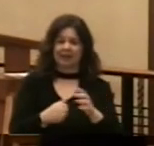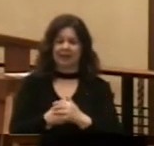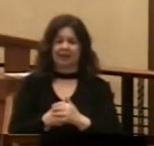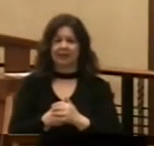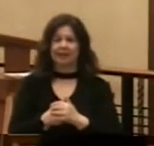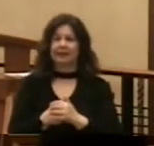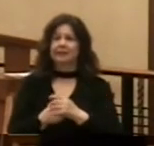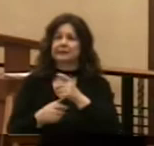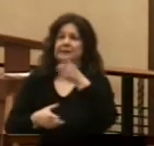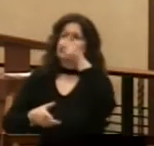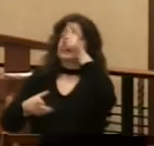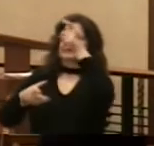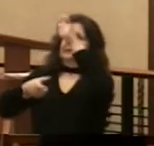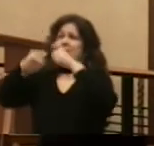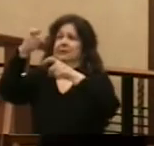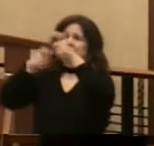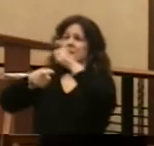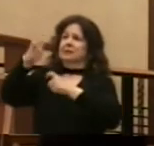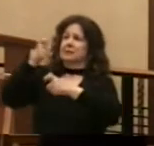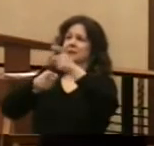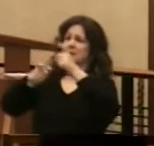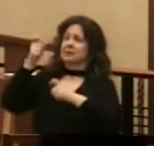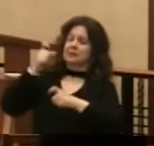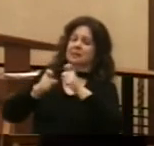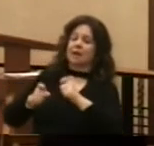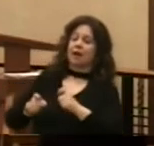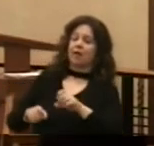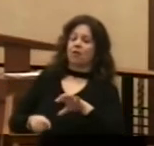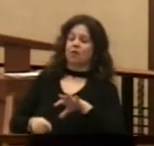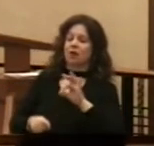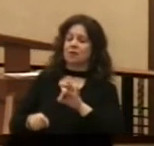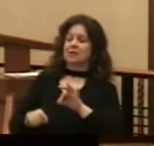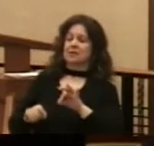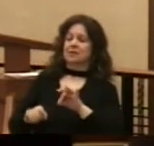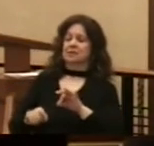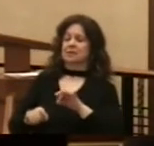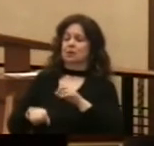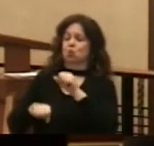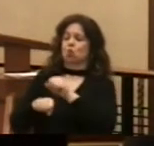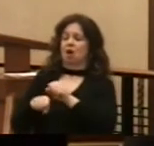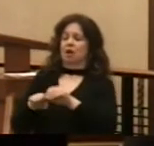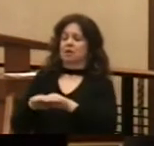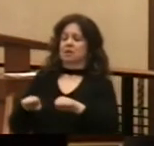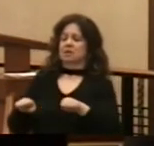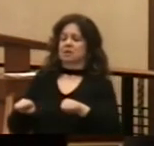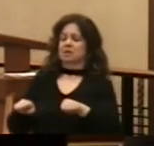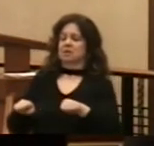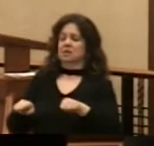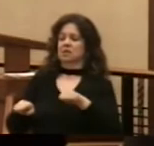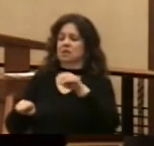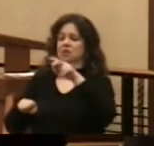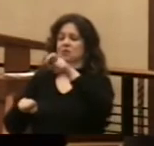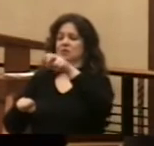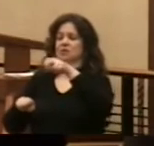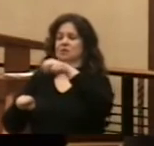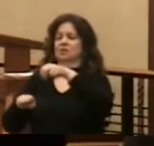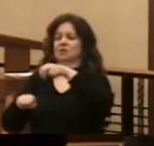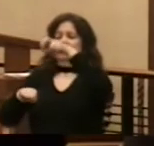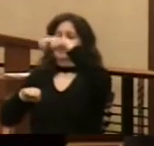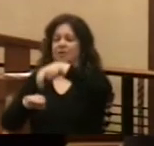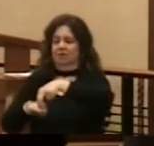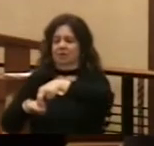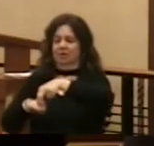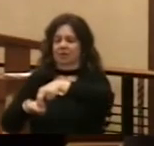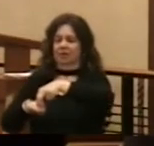a very steep decline so that he could get down to the river bottom. Though he